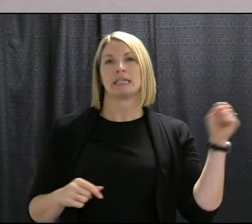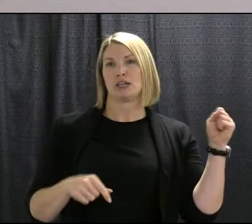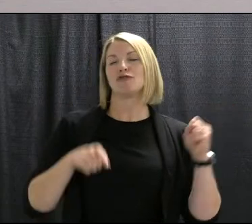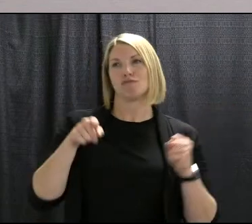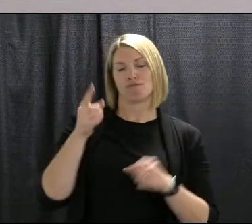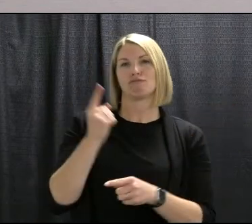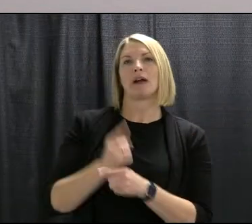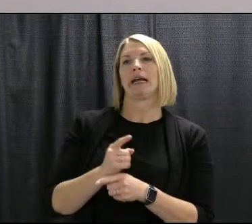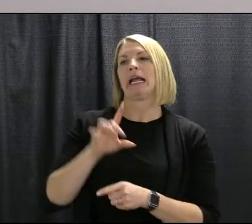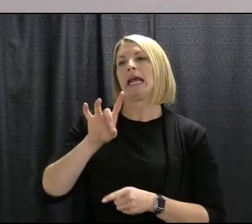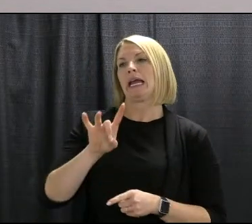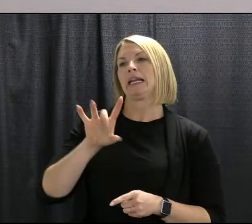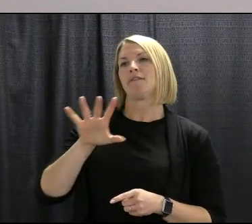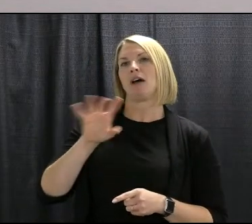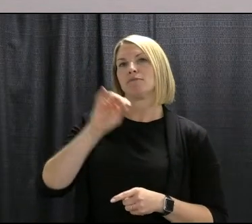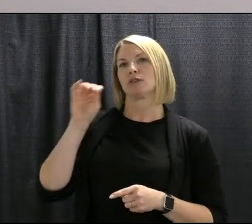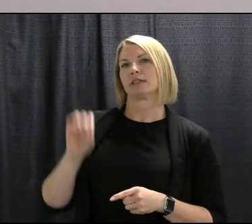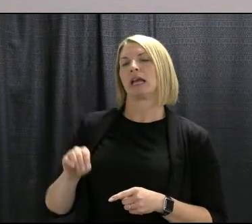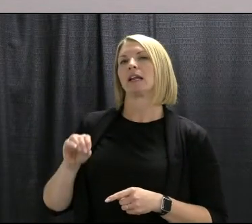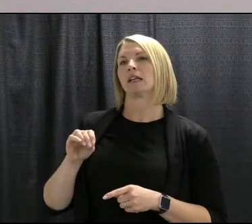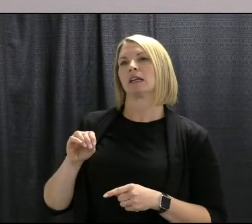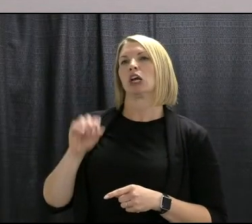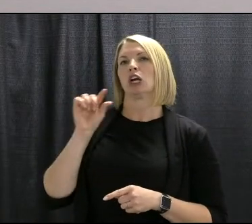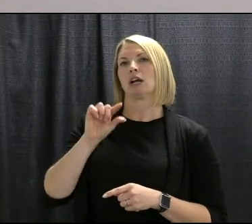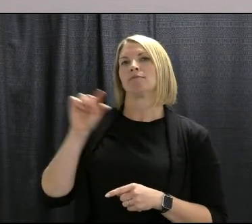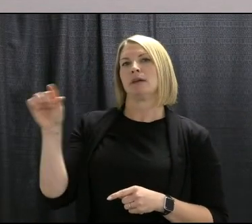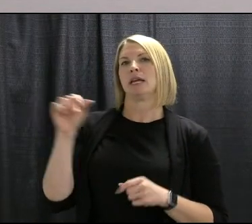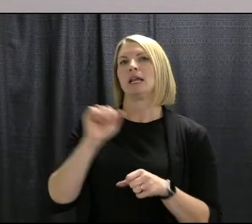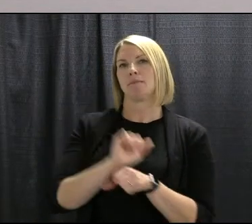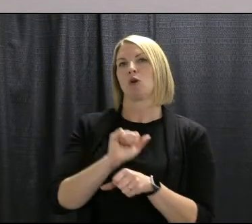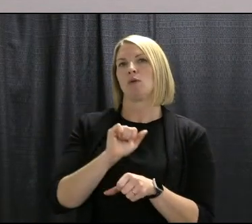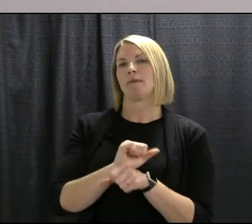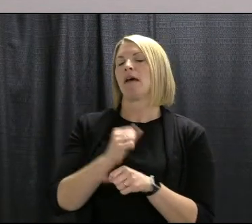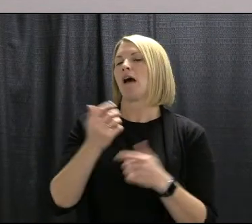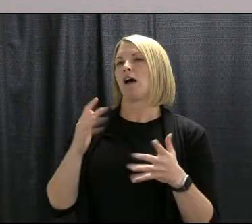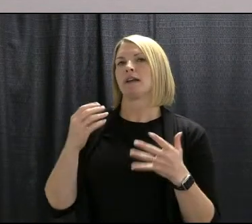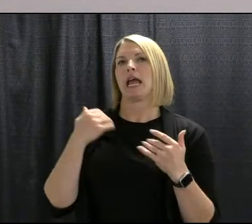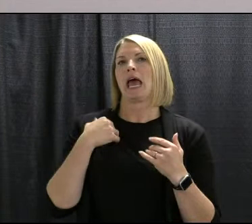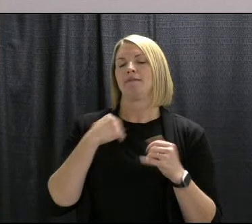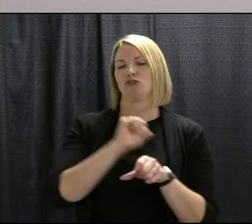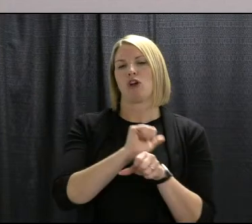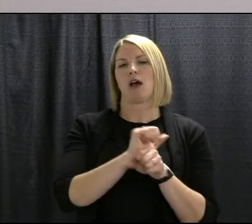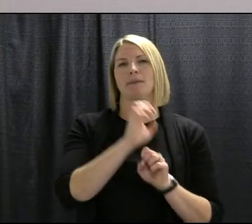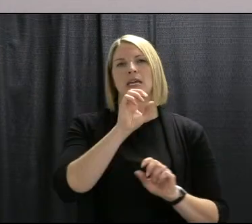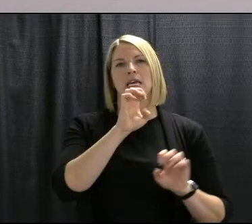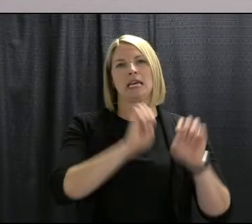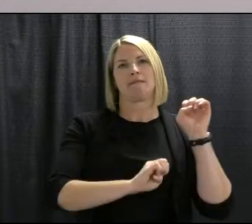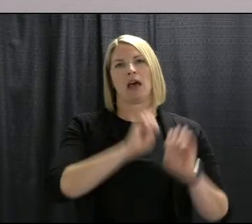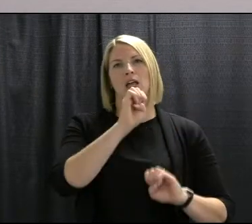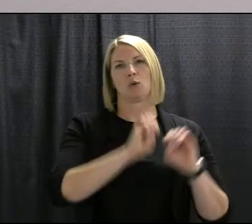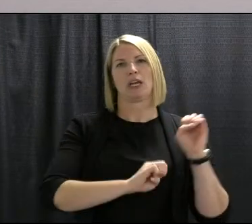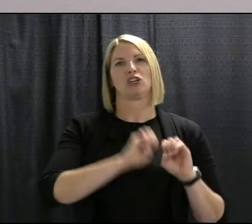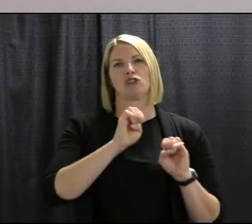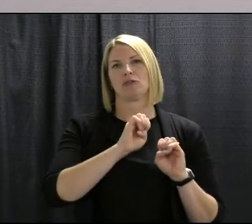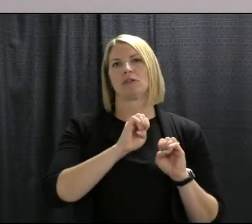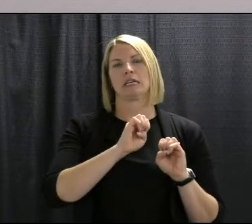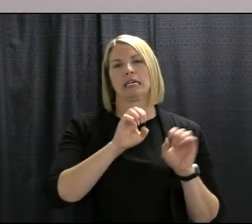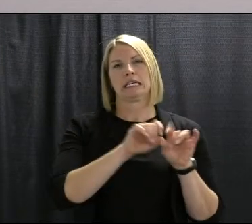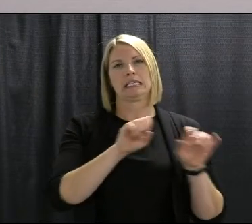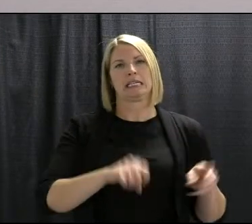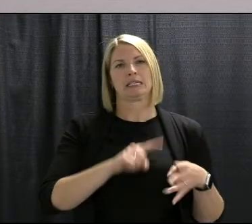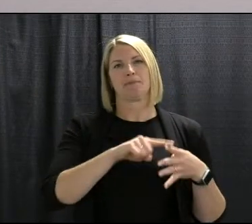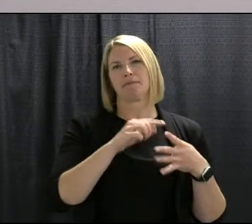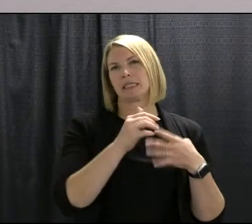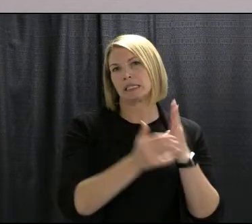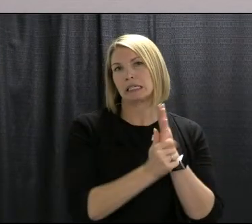85% of core government employees now have a job evaluation system based on those 4 key issues of